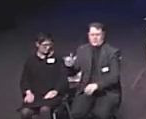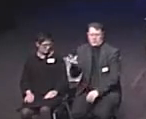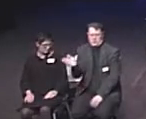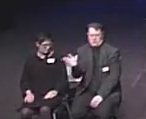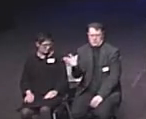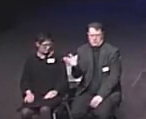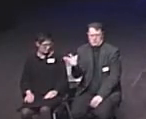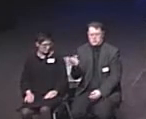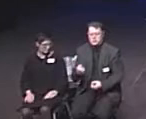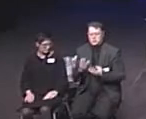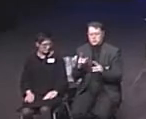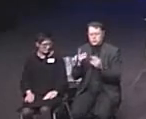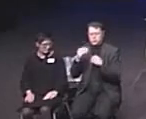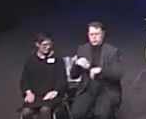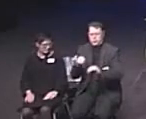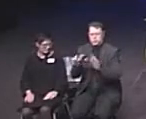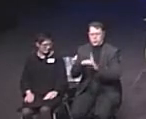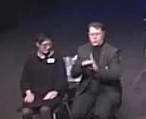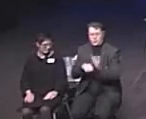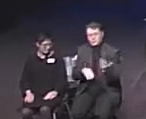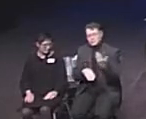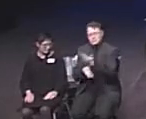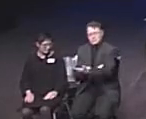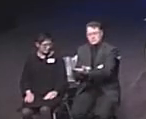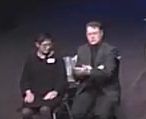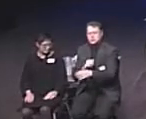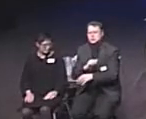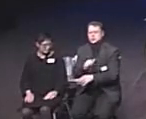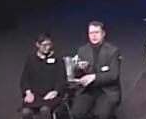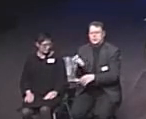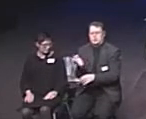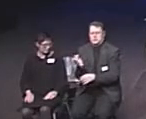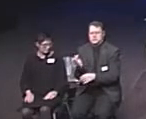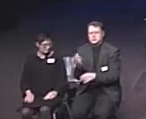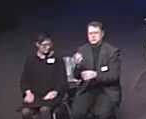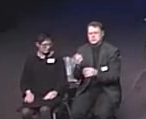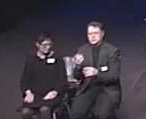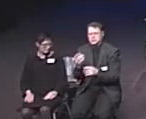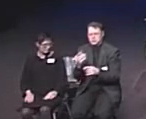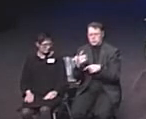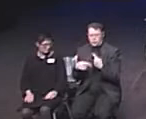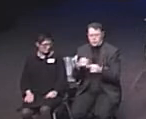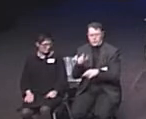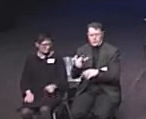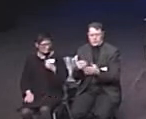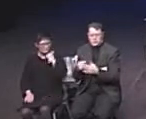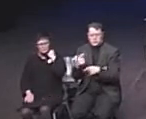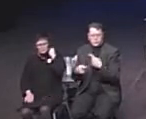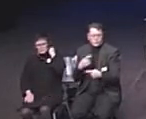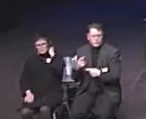we're creating new educational programs for everyone together with those teachers. And